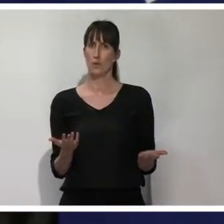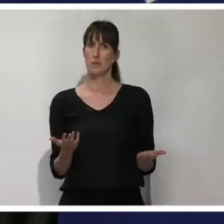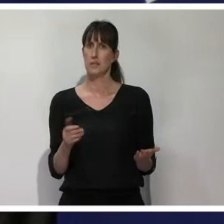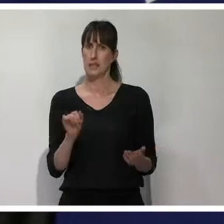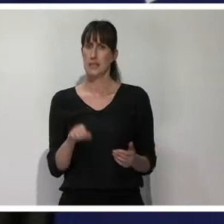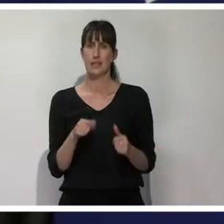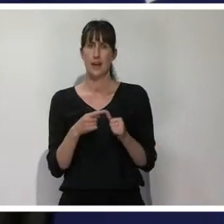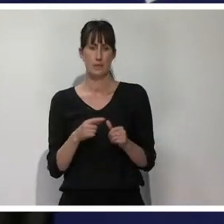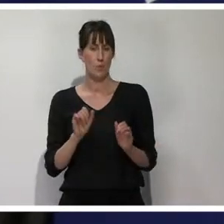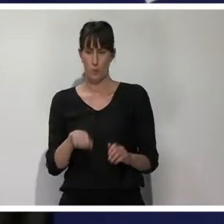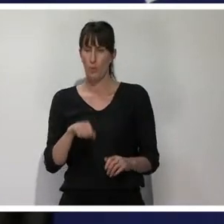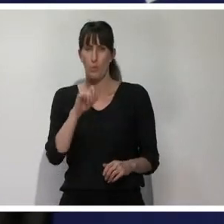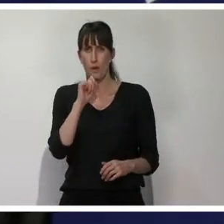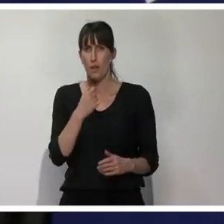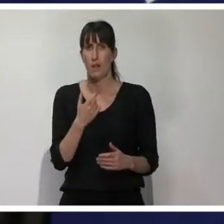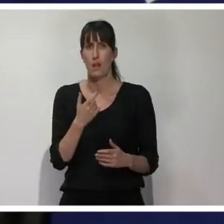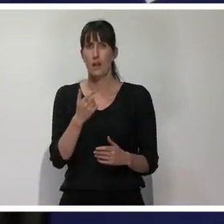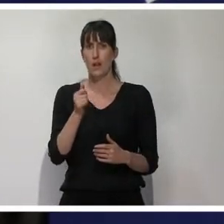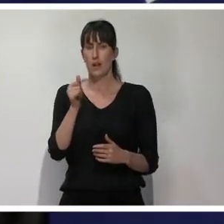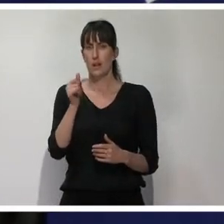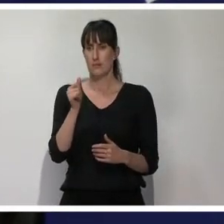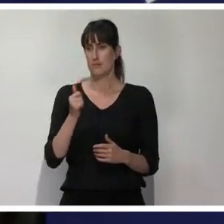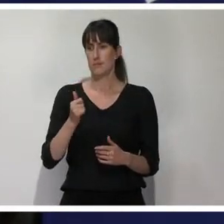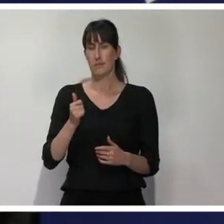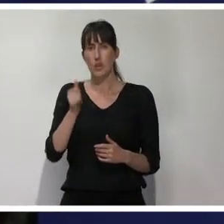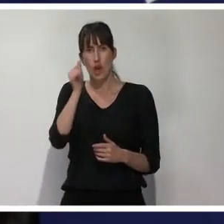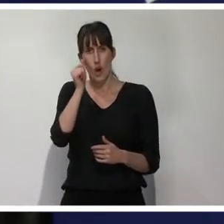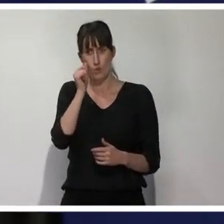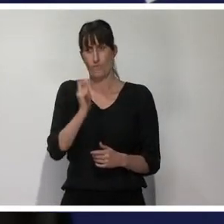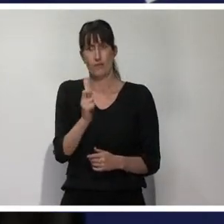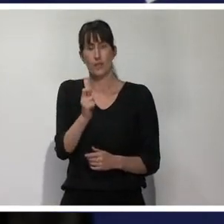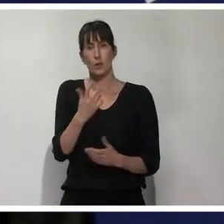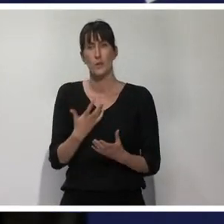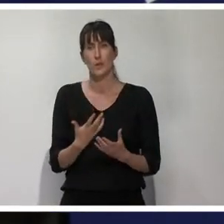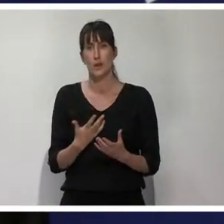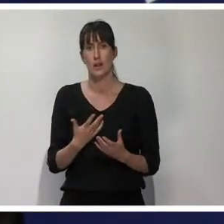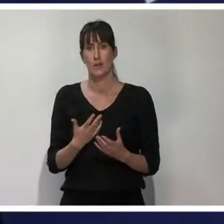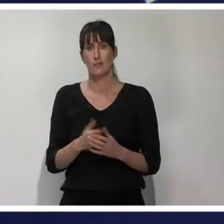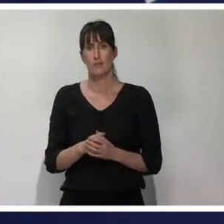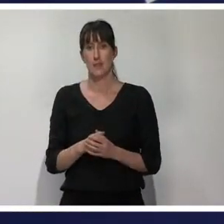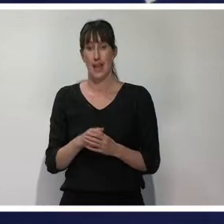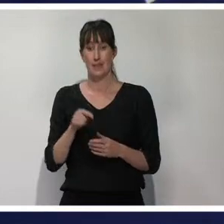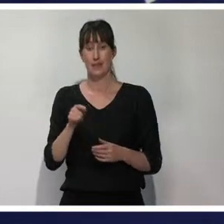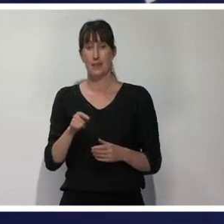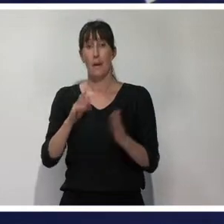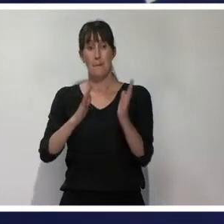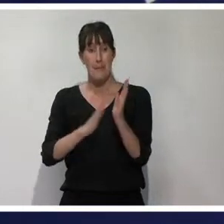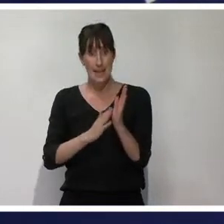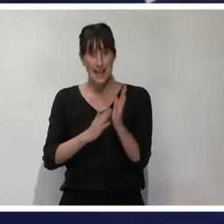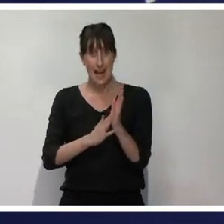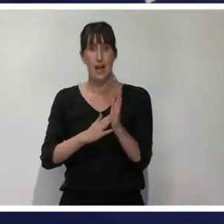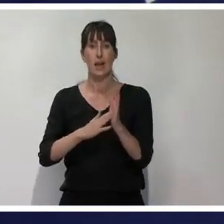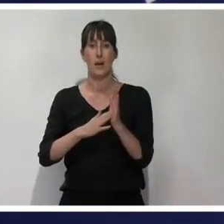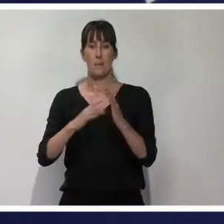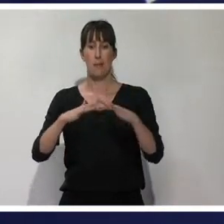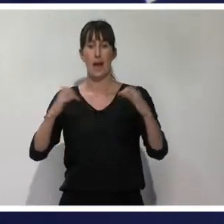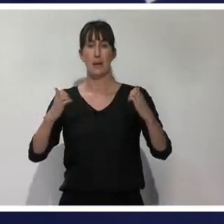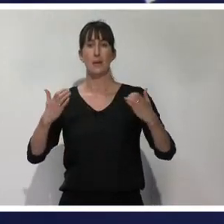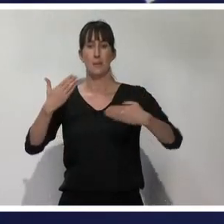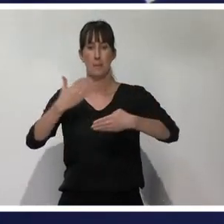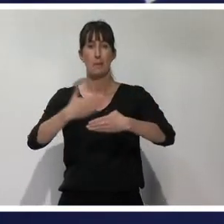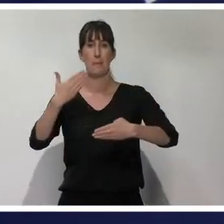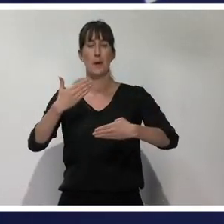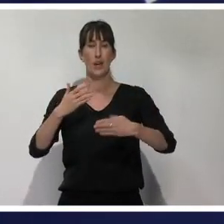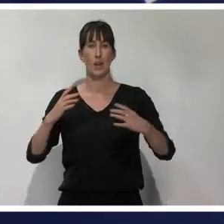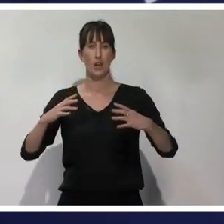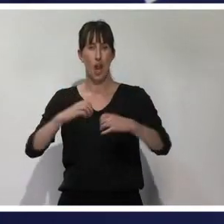before we see Parliament dissolved, which is intended to be now on Monday. So yes, I will be filling you in with a